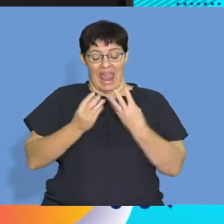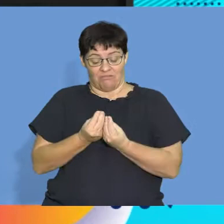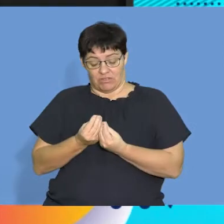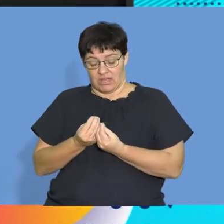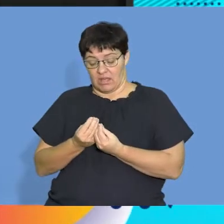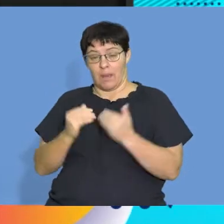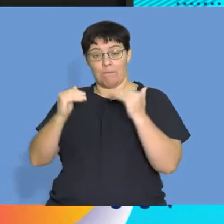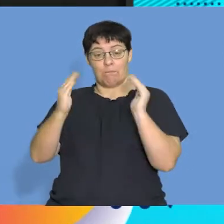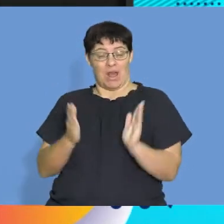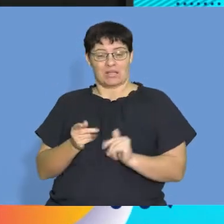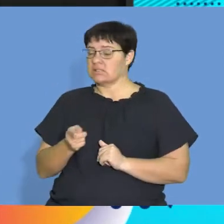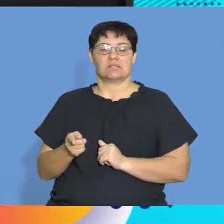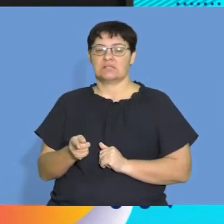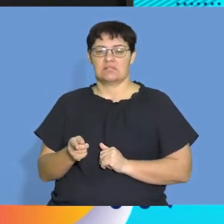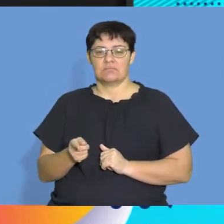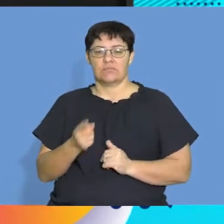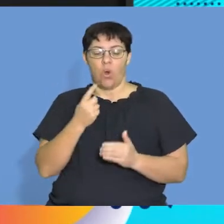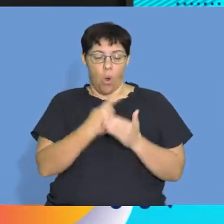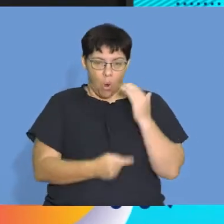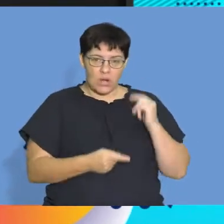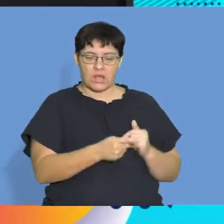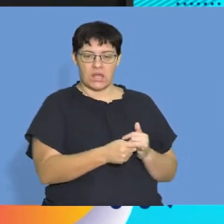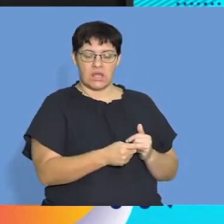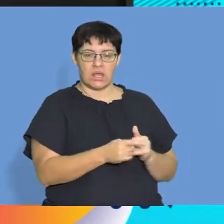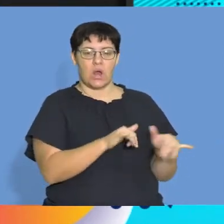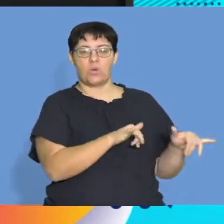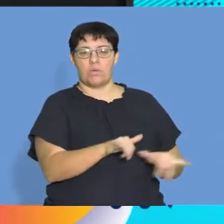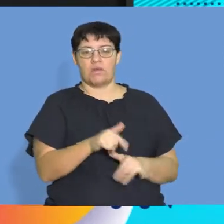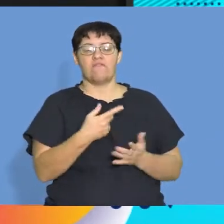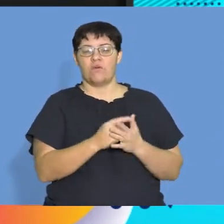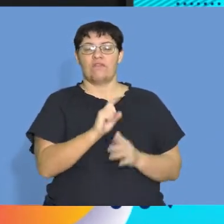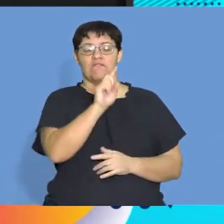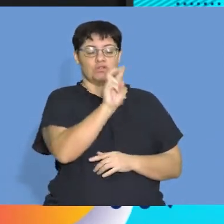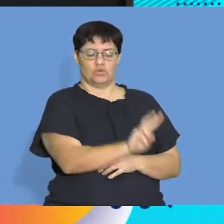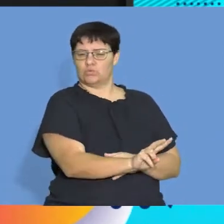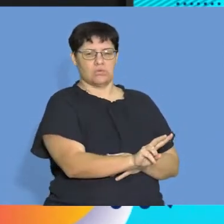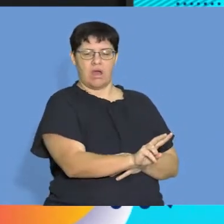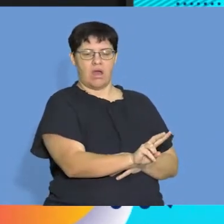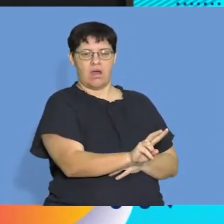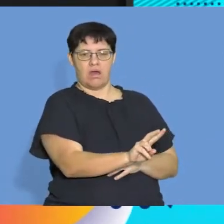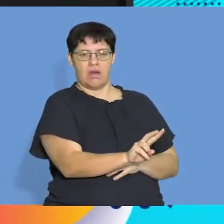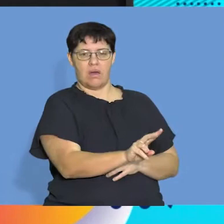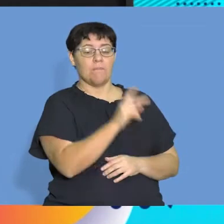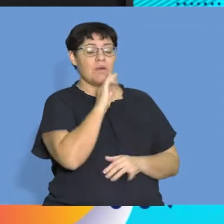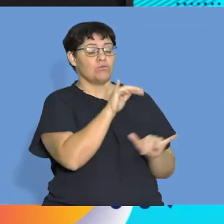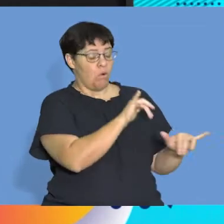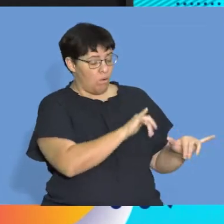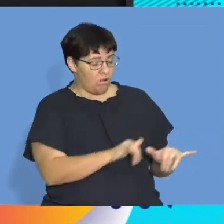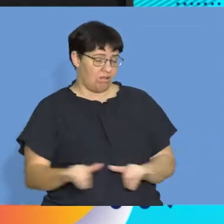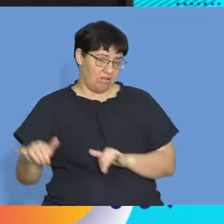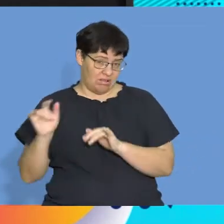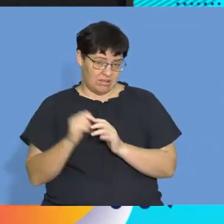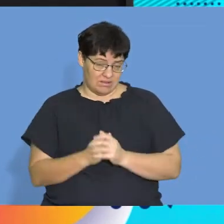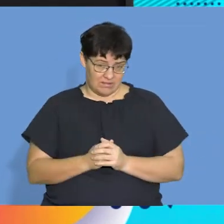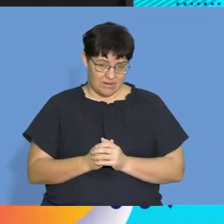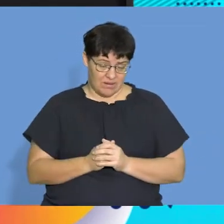in brackets, but only taking the common factor for the first 2 terms. Please make sure that you do